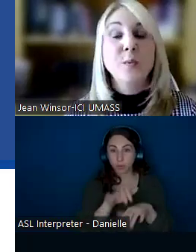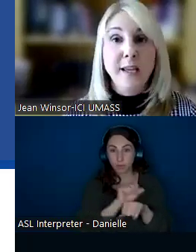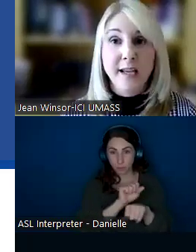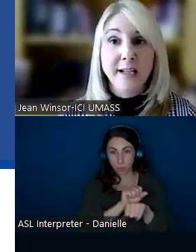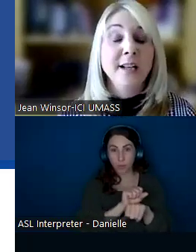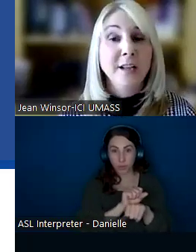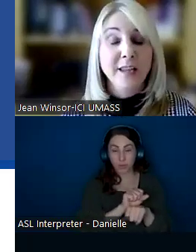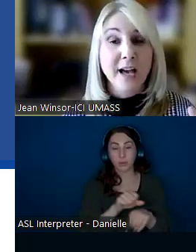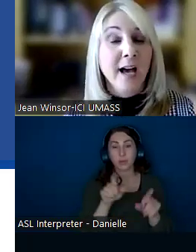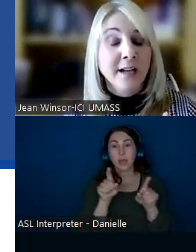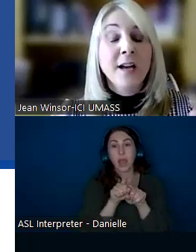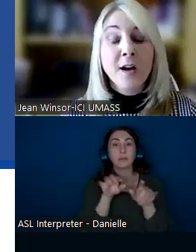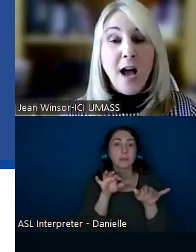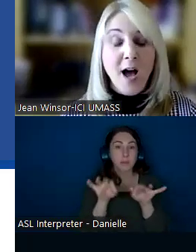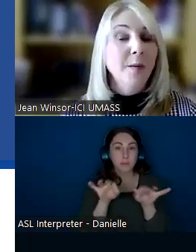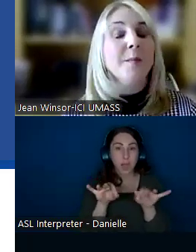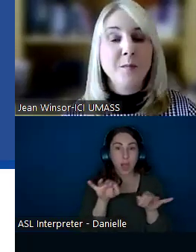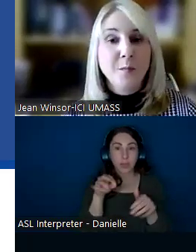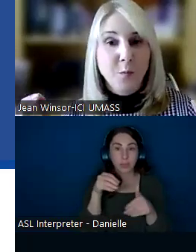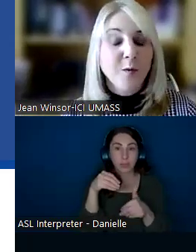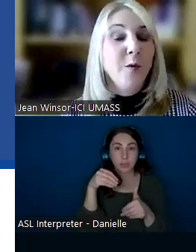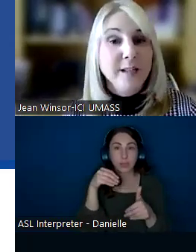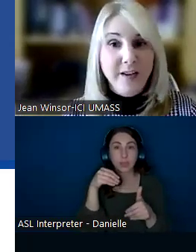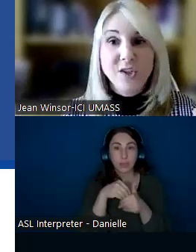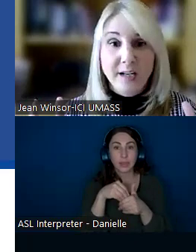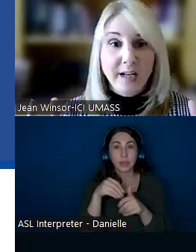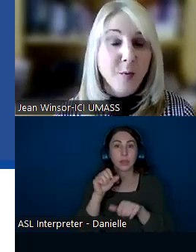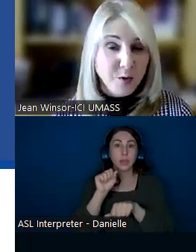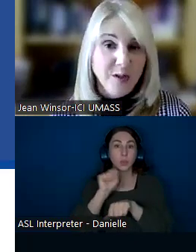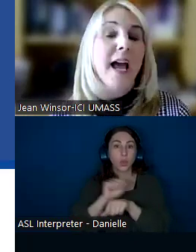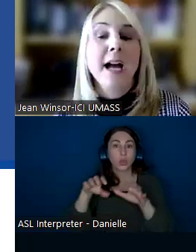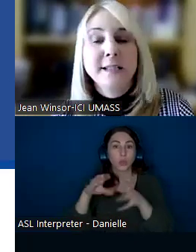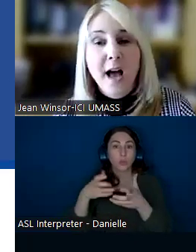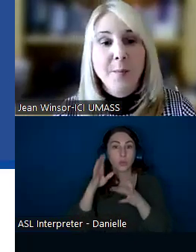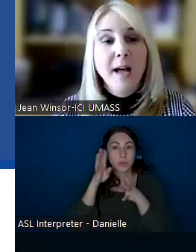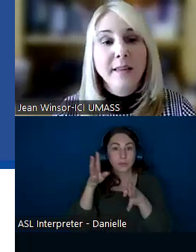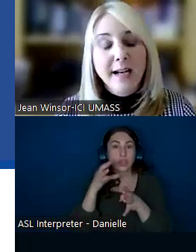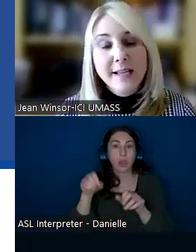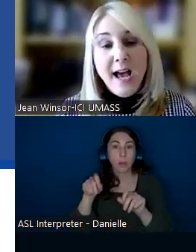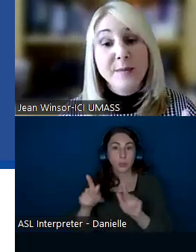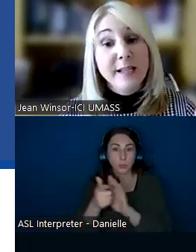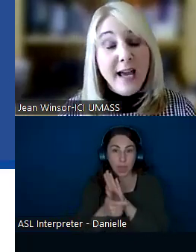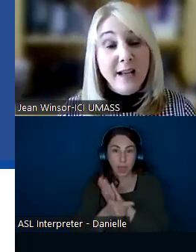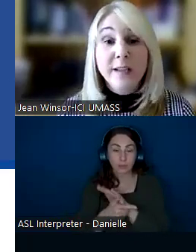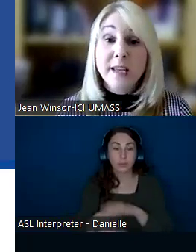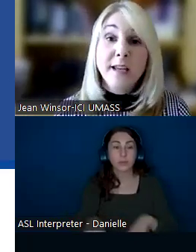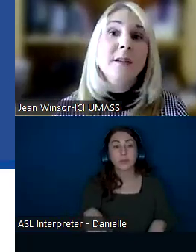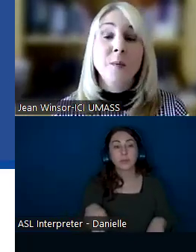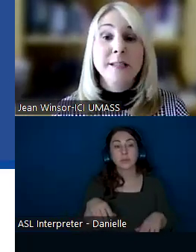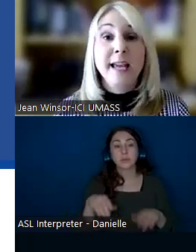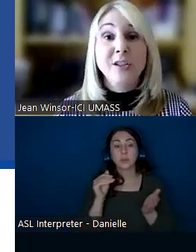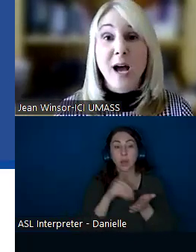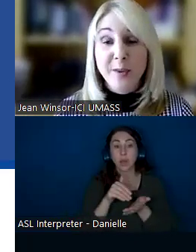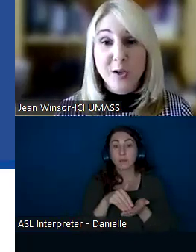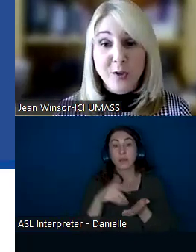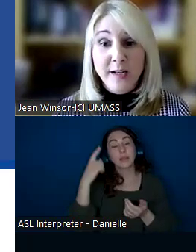defined within the Workforce Innovation and Opportunity Act. A lot of times, again, we think when we